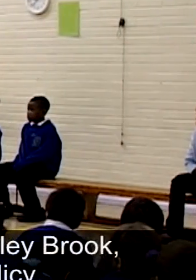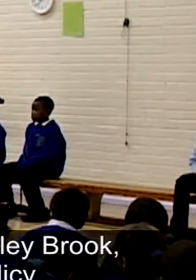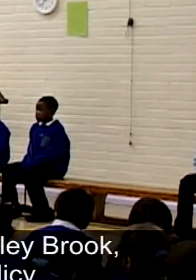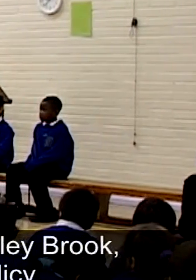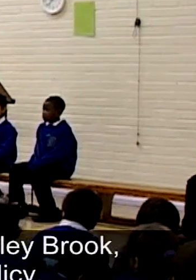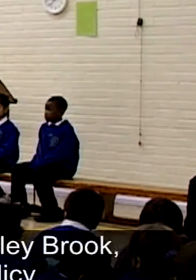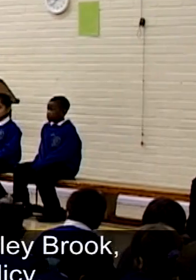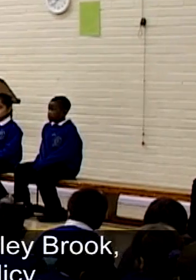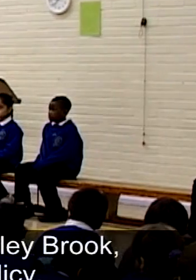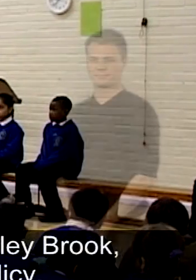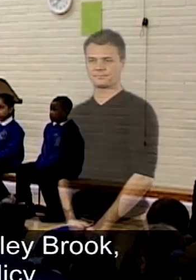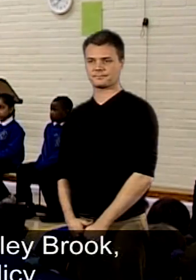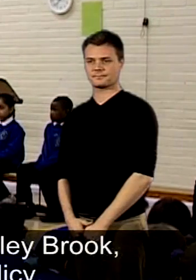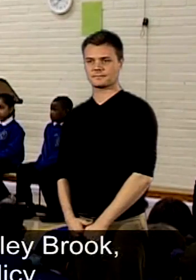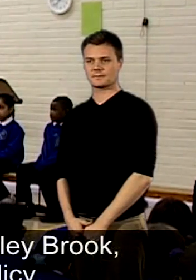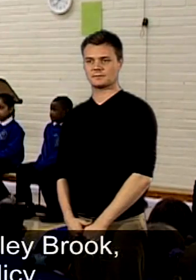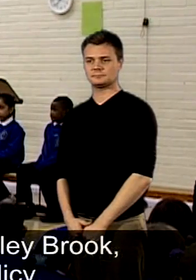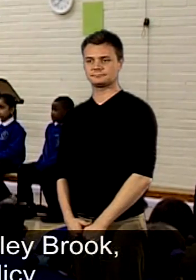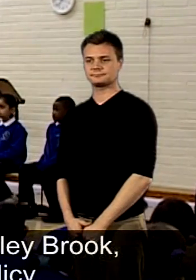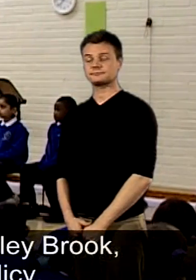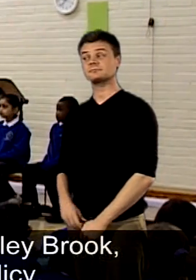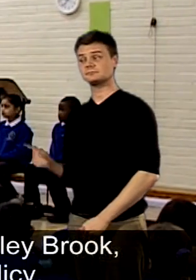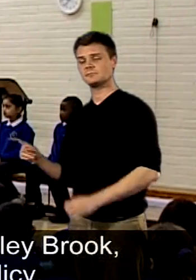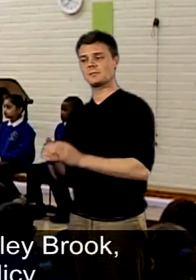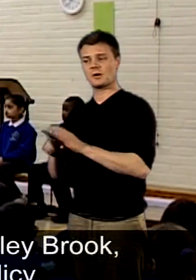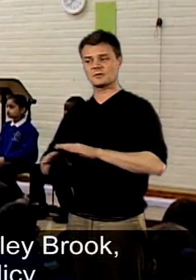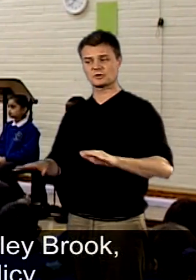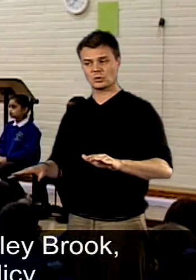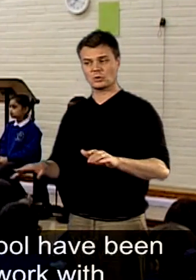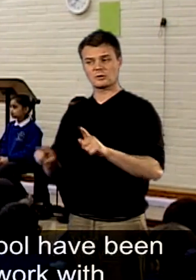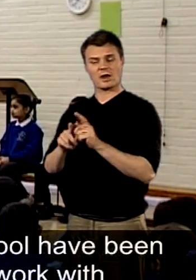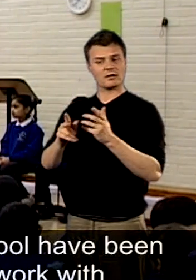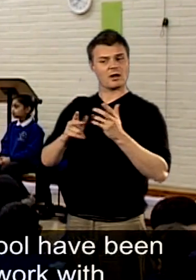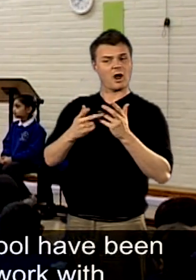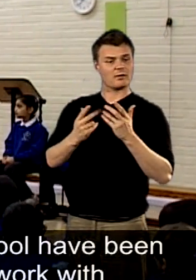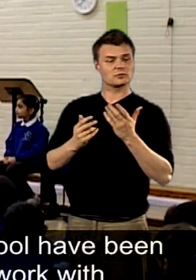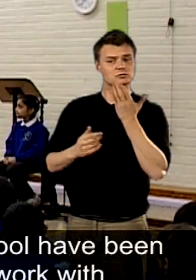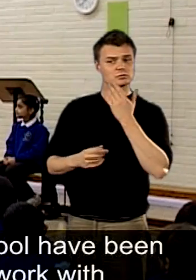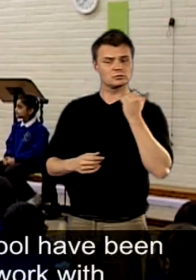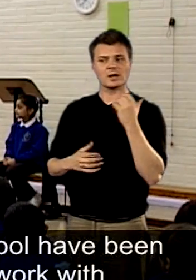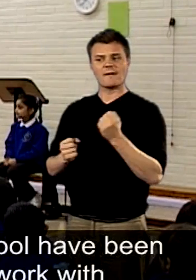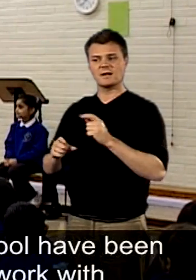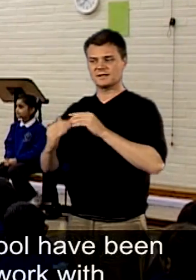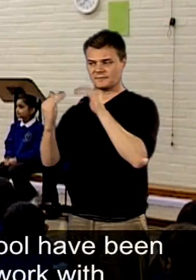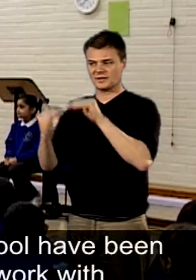Victoria Park Primary, just like Hartleybrook, has a differentiated behavioural policy. In addition, support staff in the school have been trained